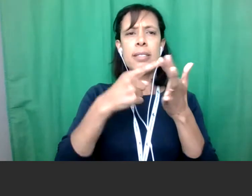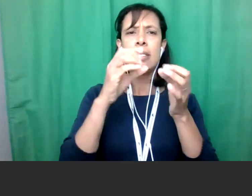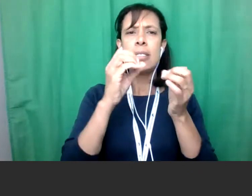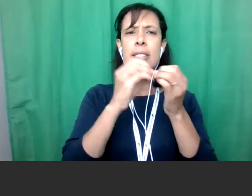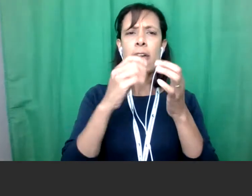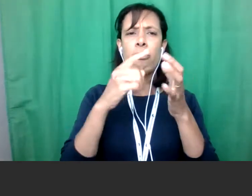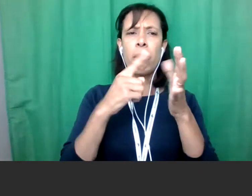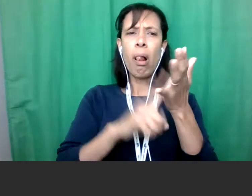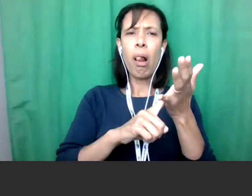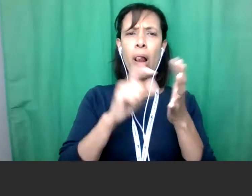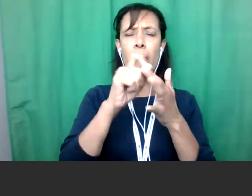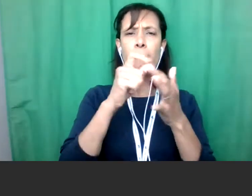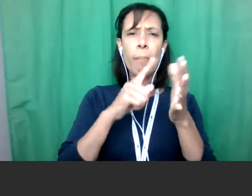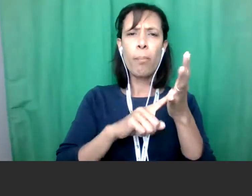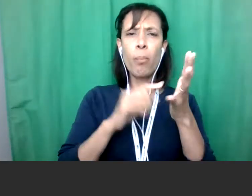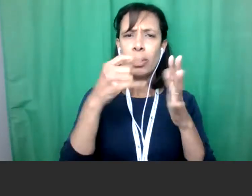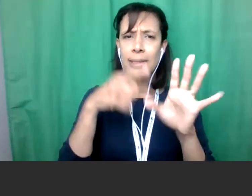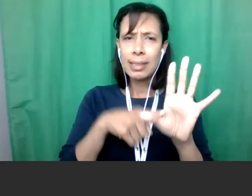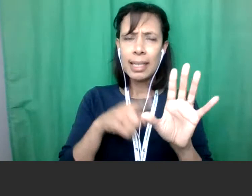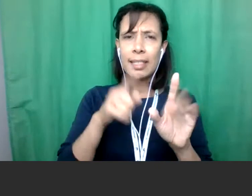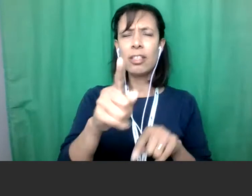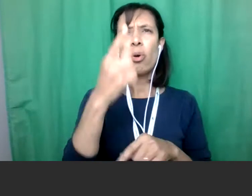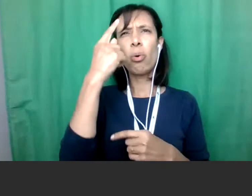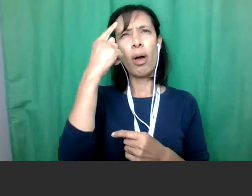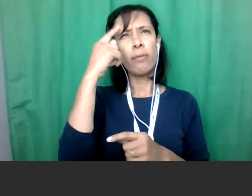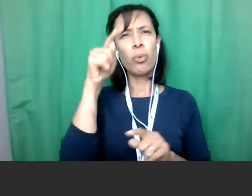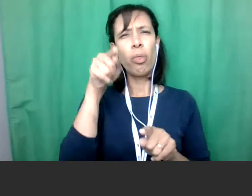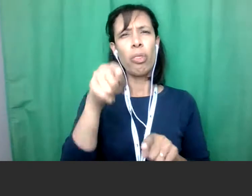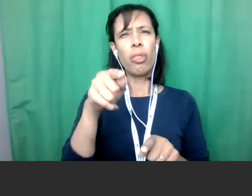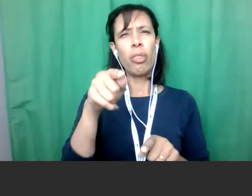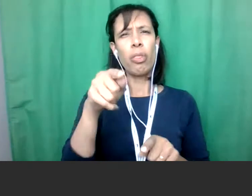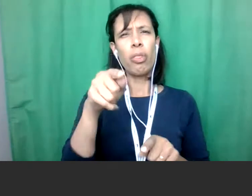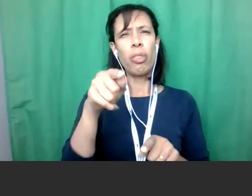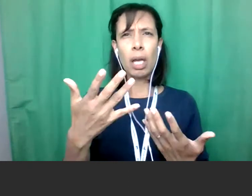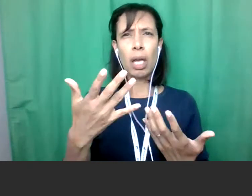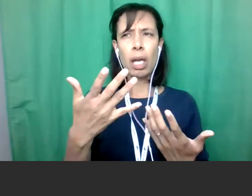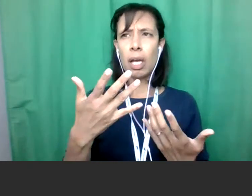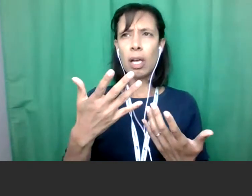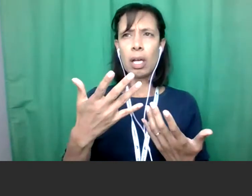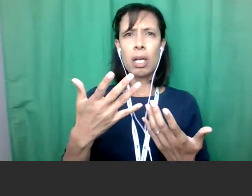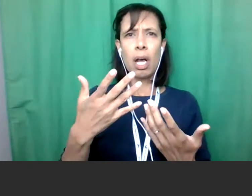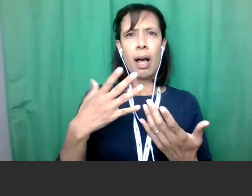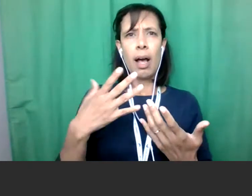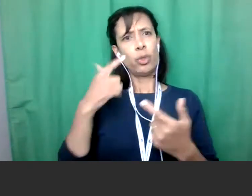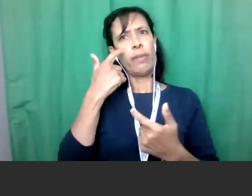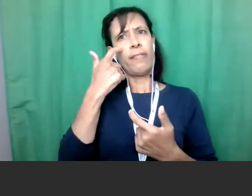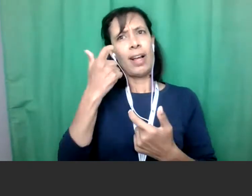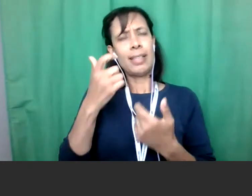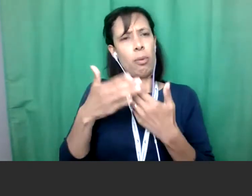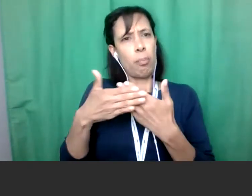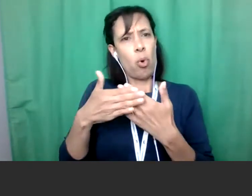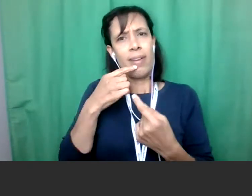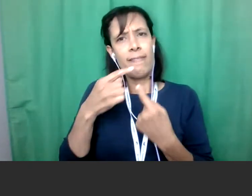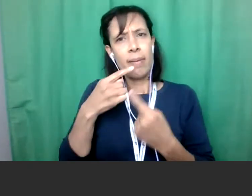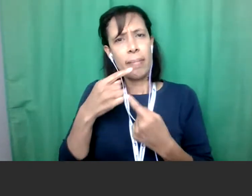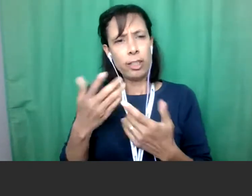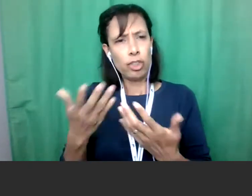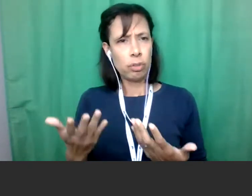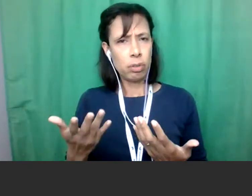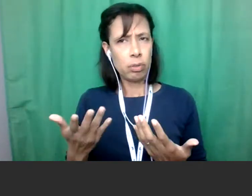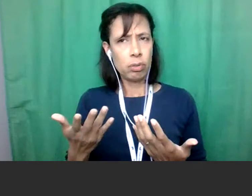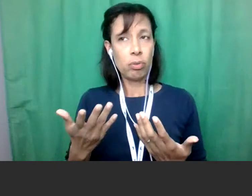you need to find this information out, or it might be something that you are particularly engaged with, fascinated